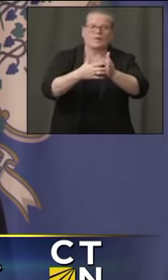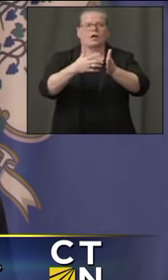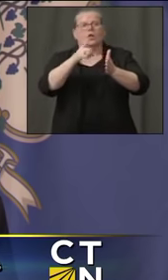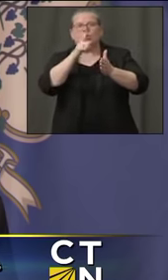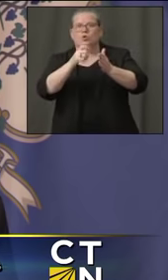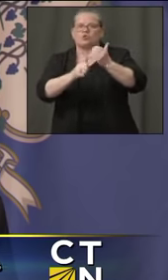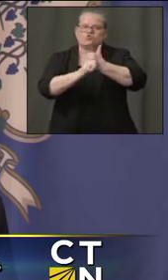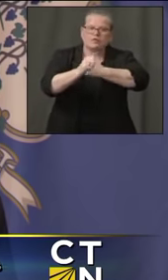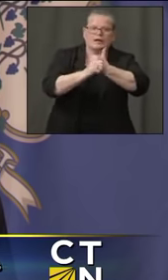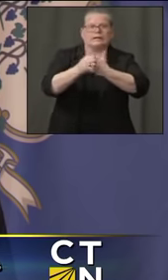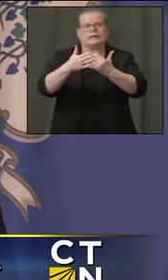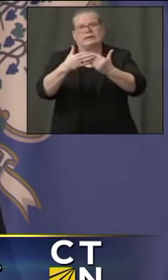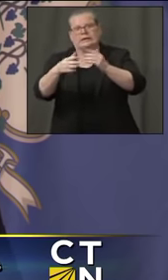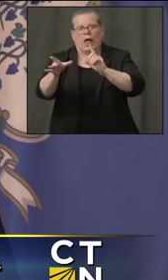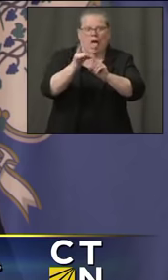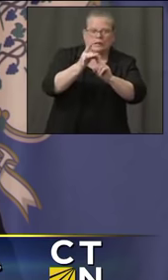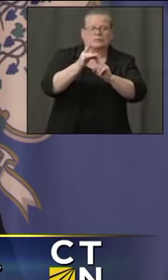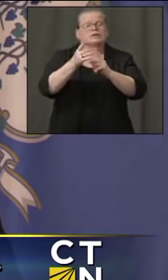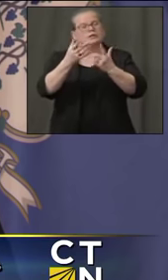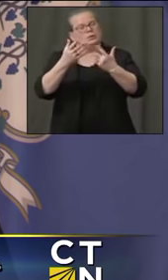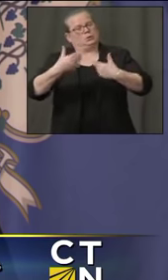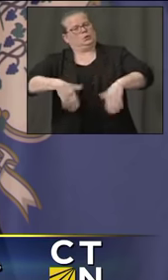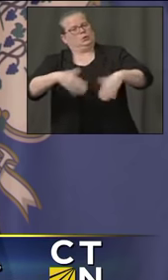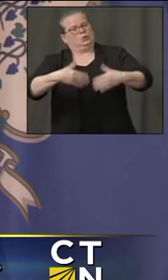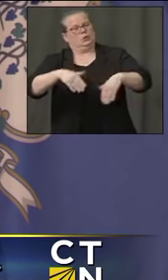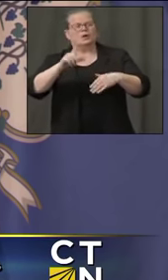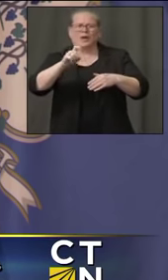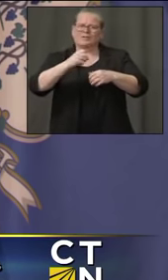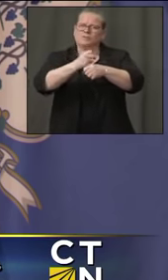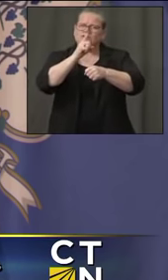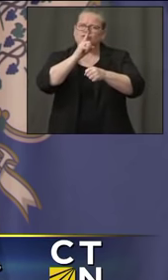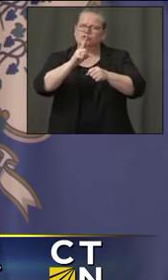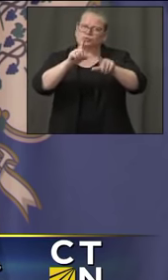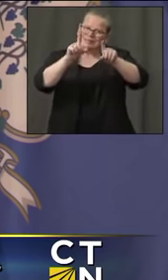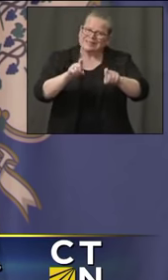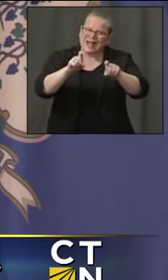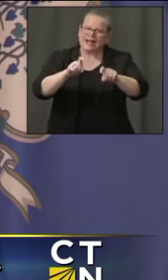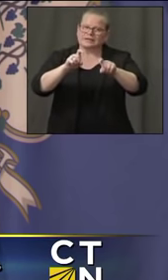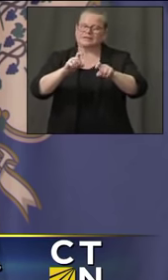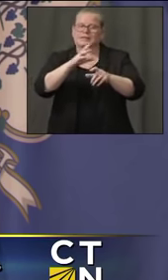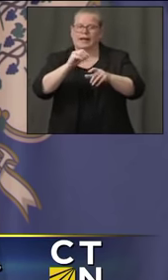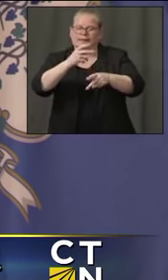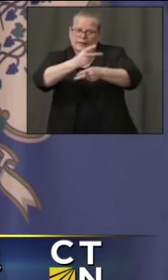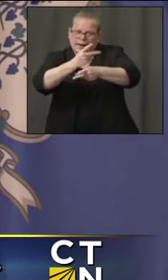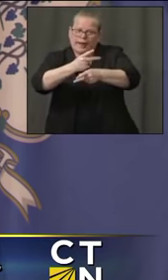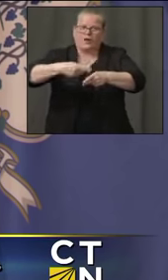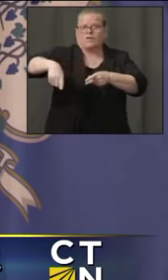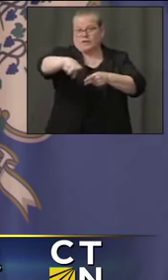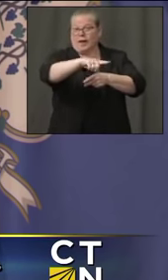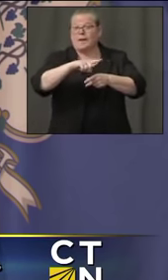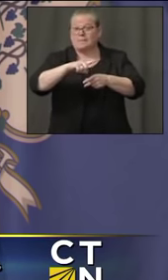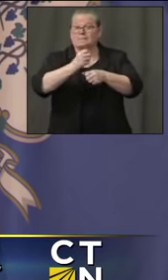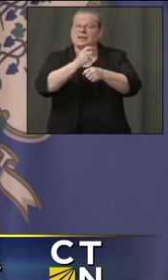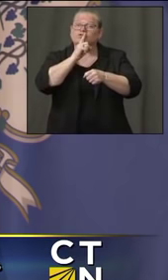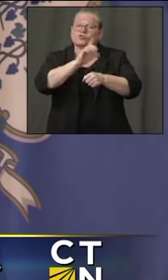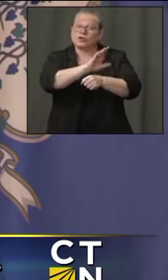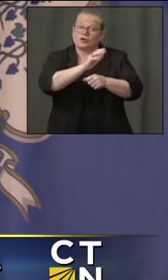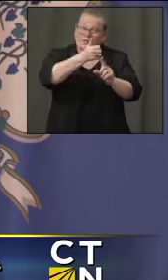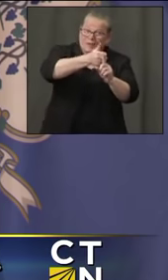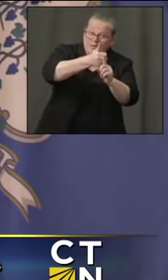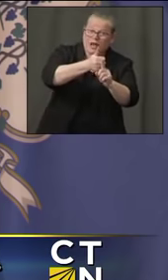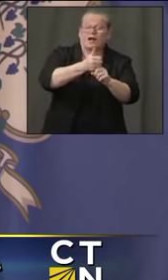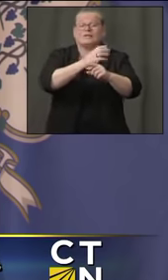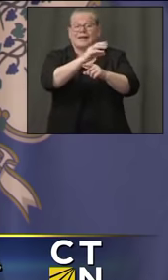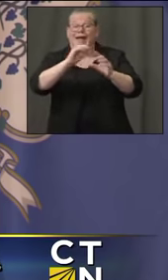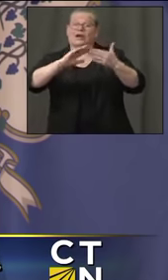they get tested and treated in a way that keeps them safe and keeps their community safe. And with that, I'd really like to